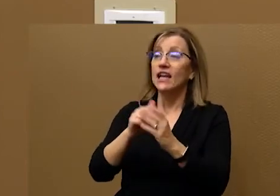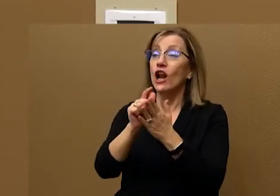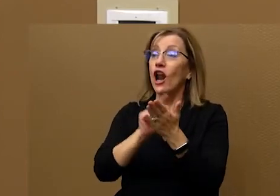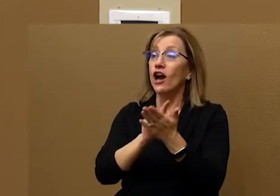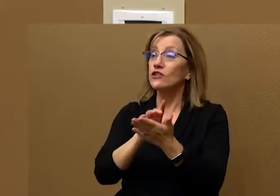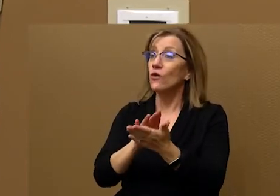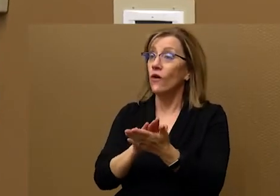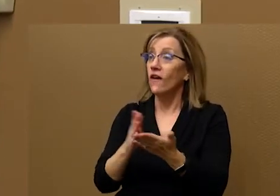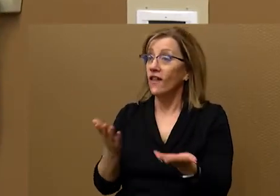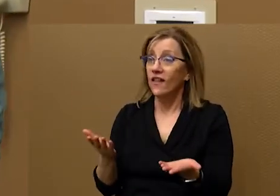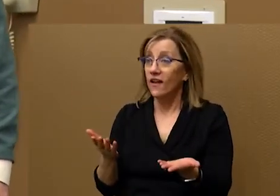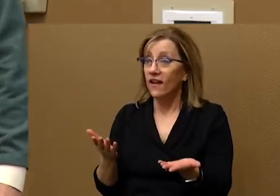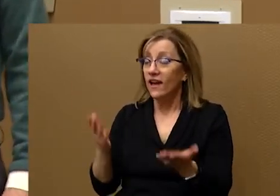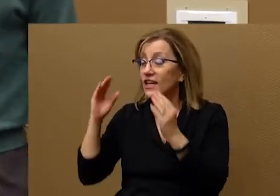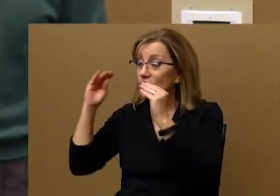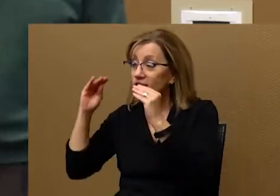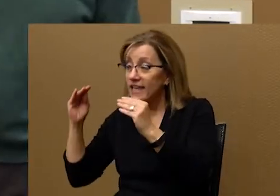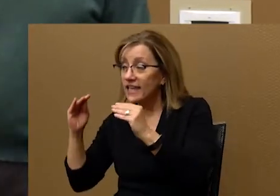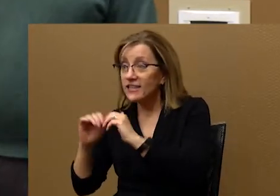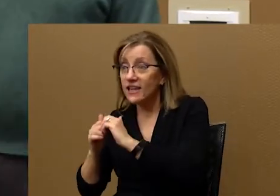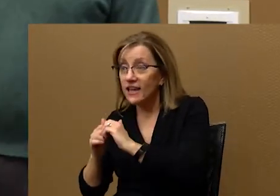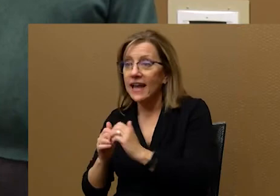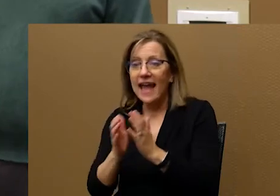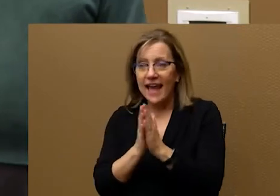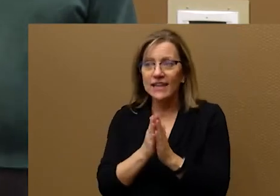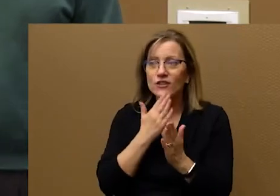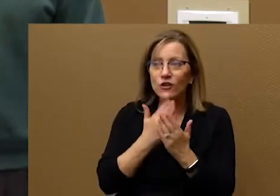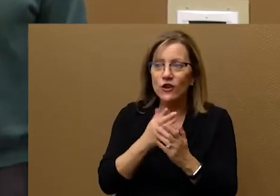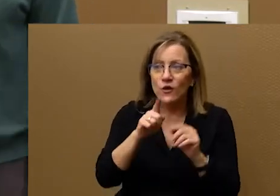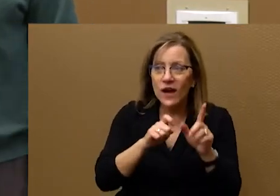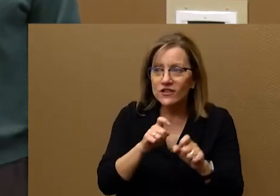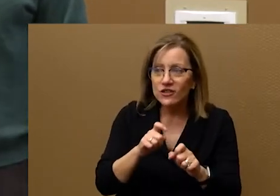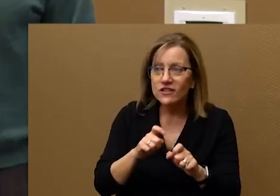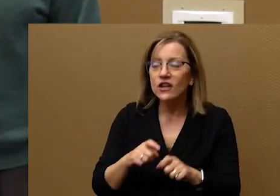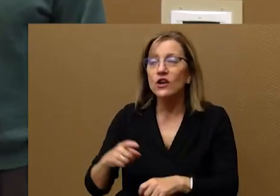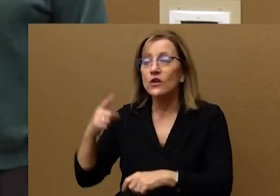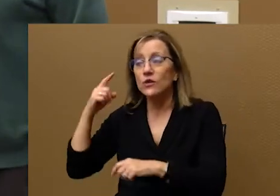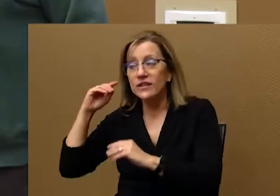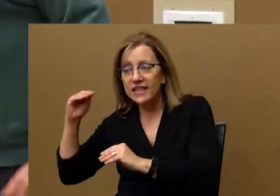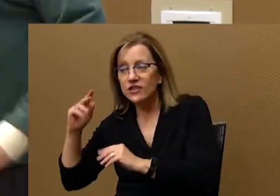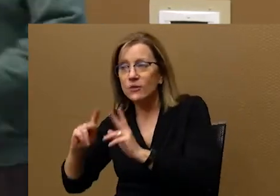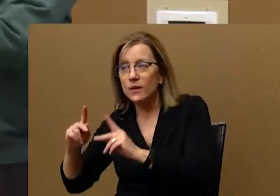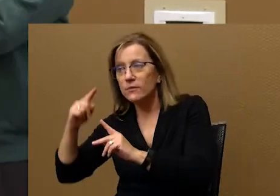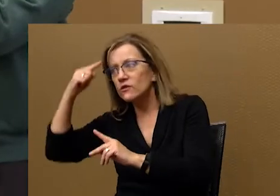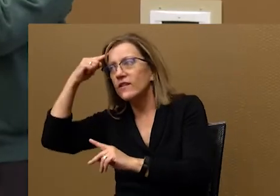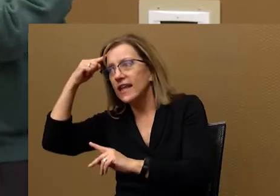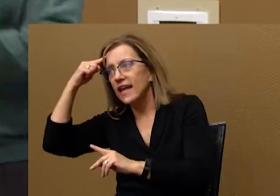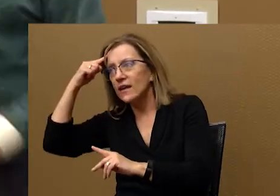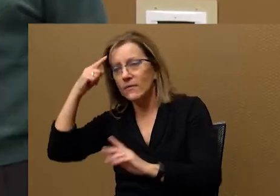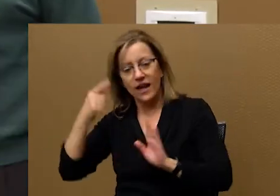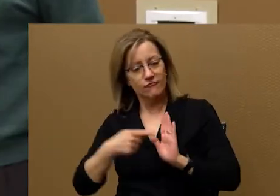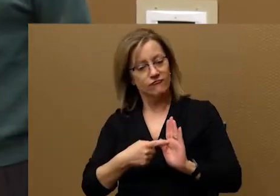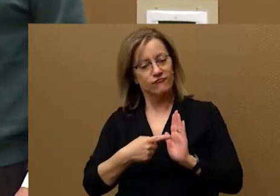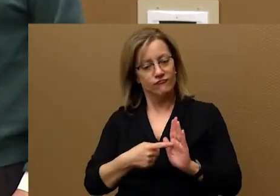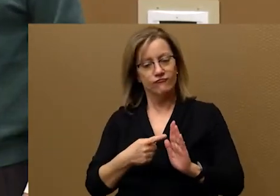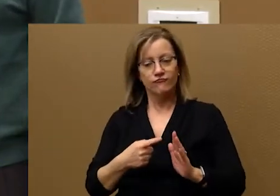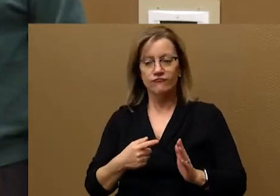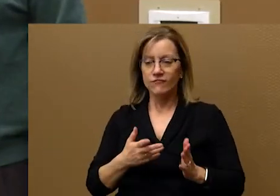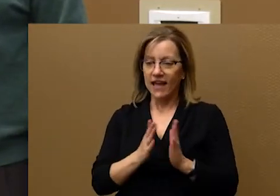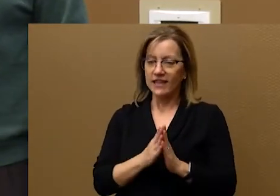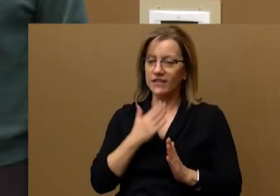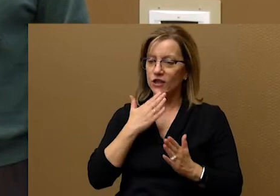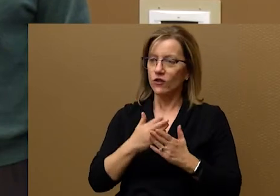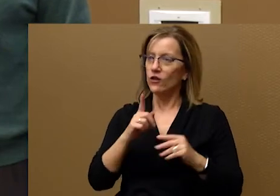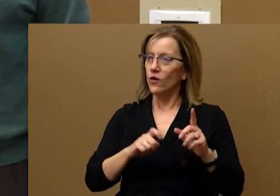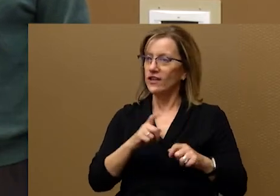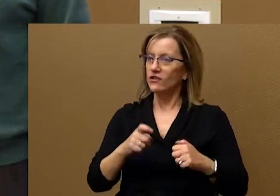good questions. You teach people to think by modeling and asking good questions. That's the champ teaching.